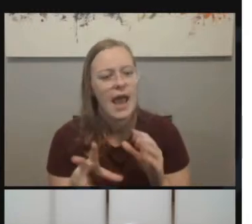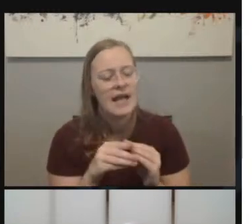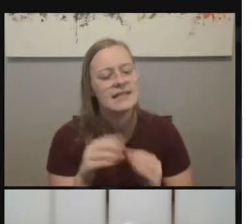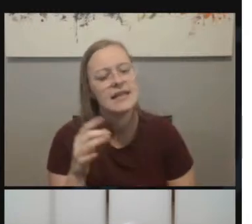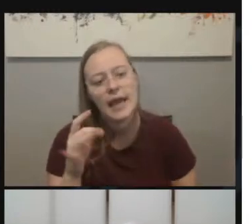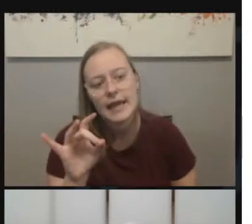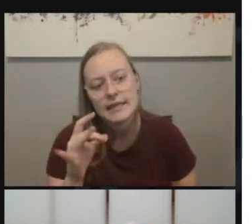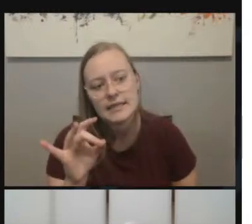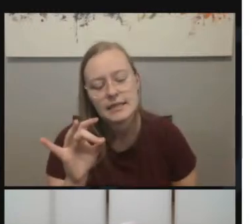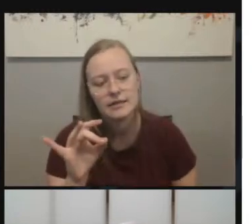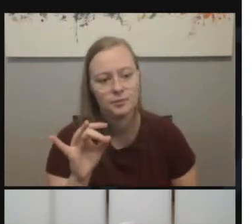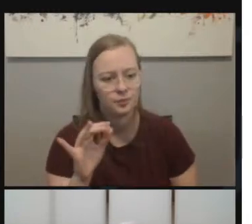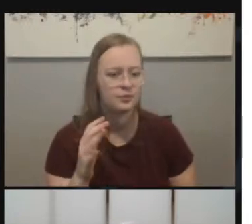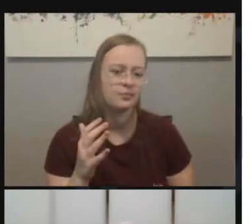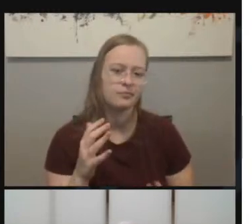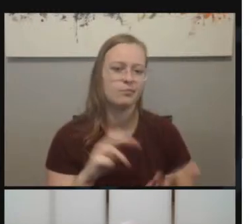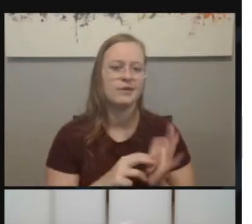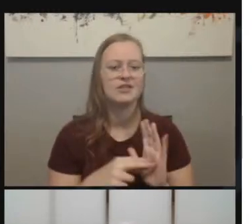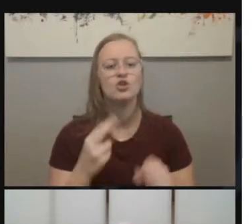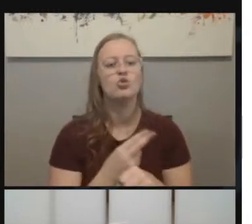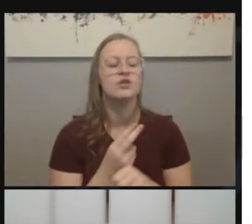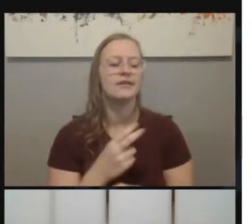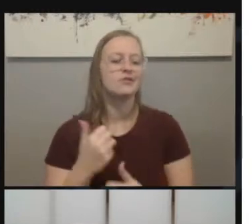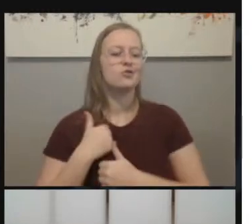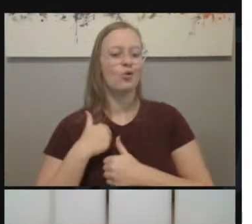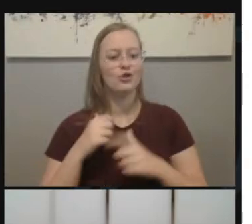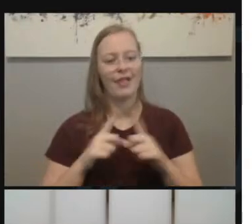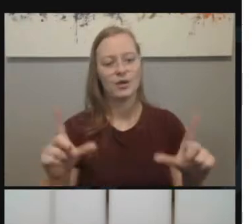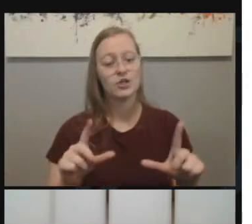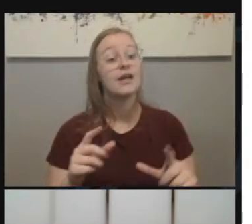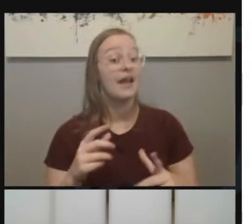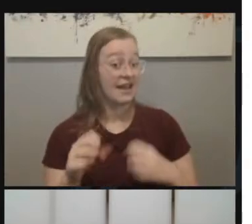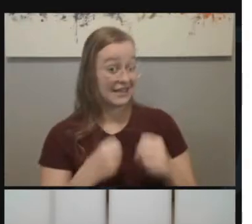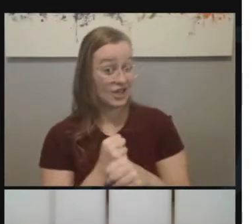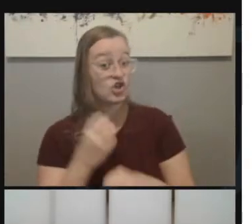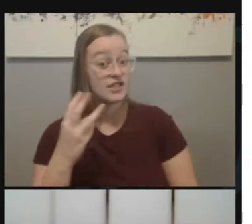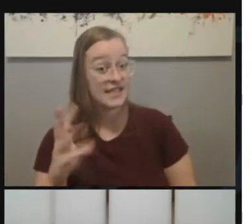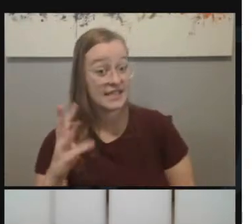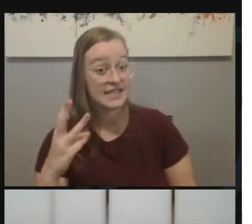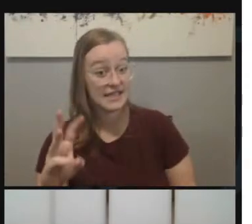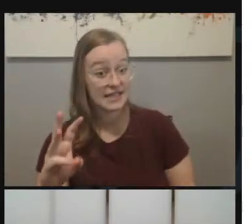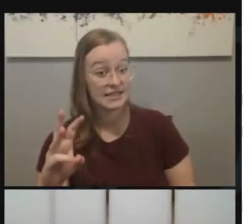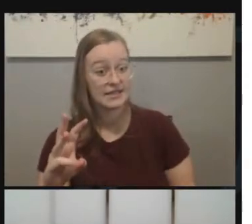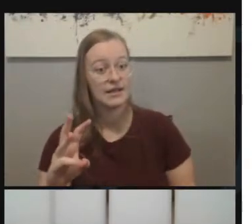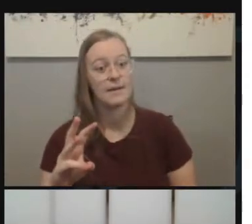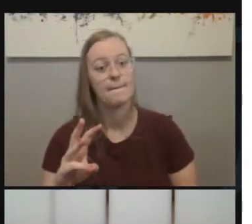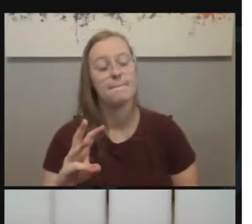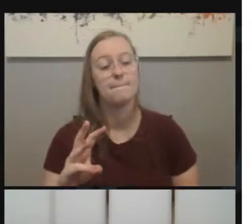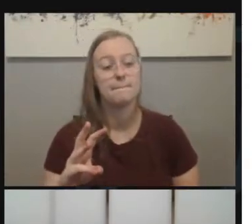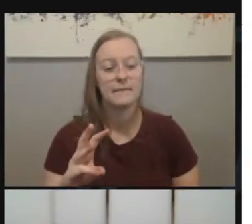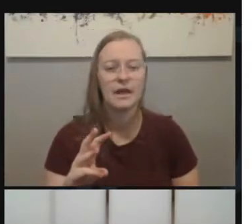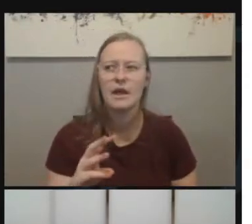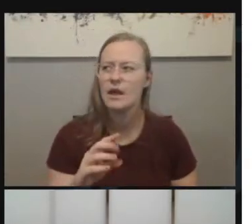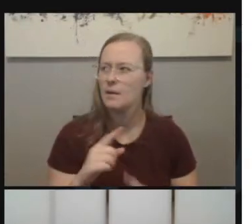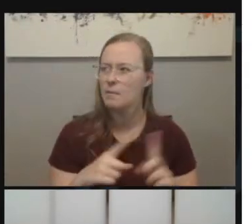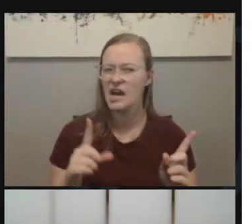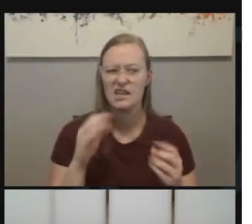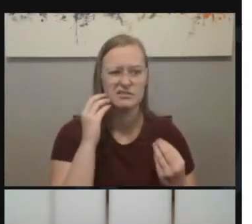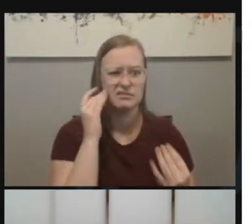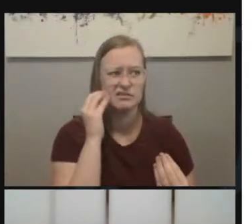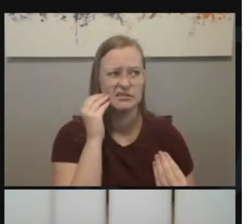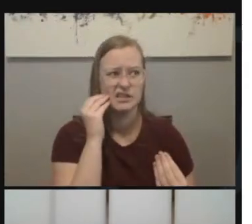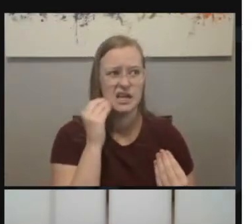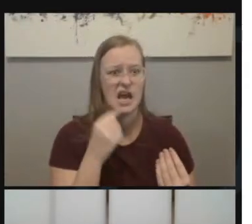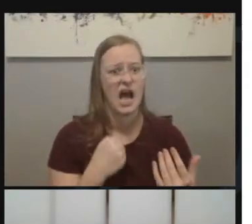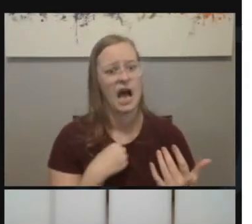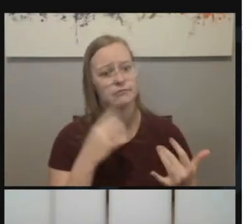using soldier language in the year 66. And then thinking better of it, I was taken with the cholera and I